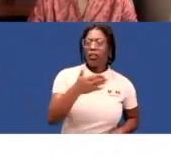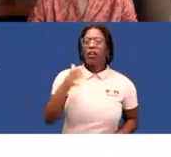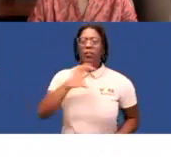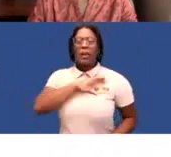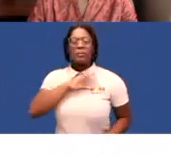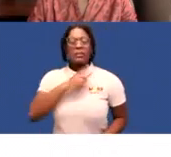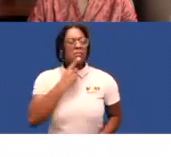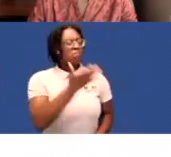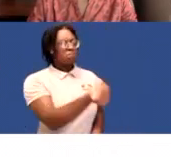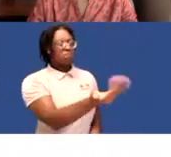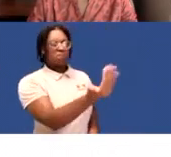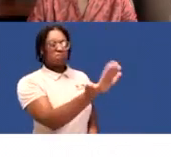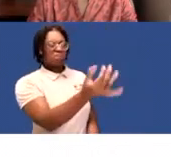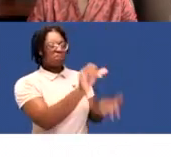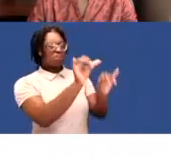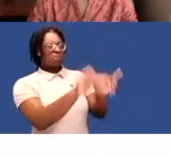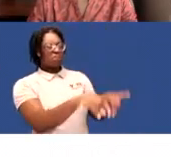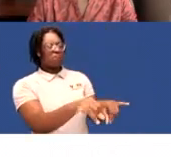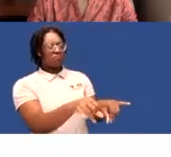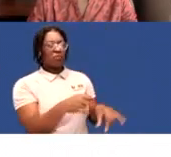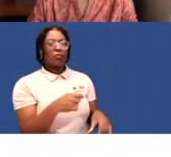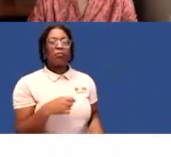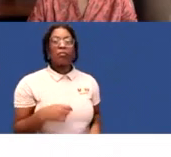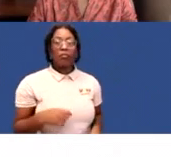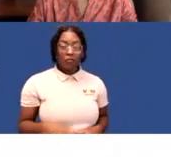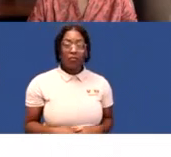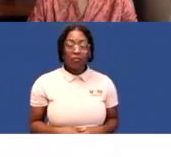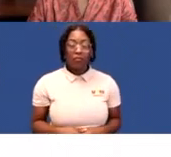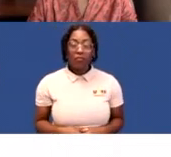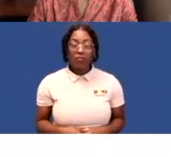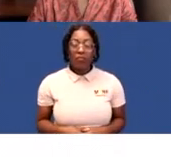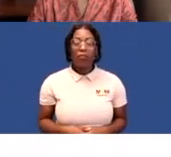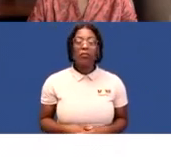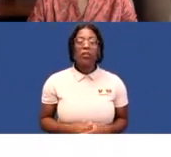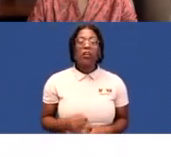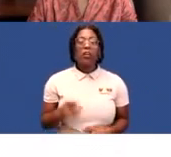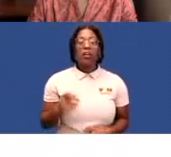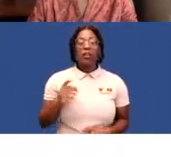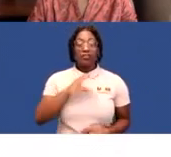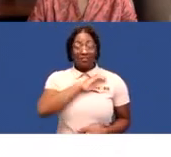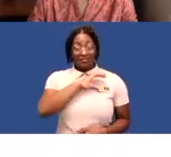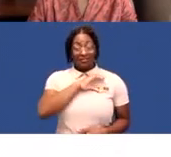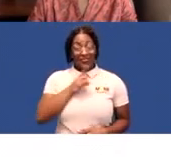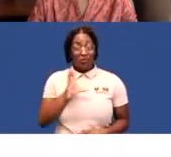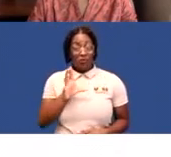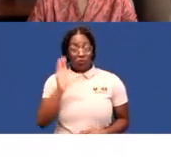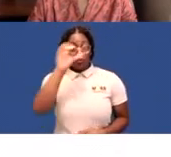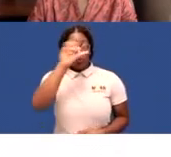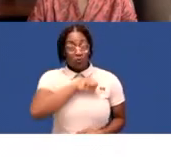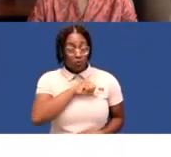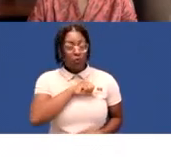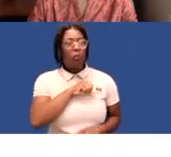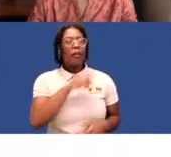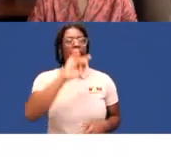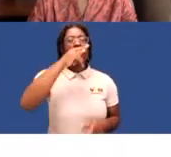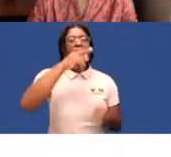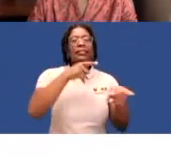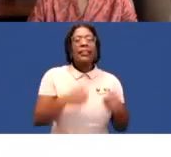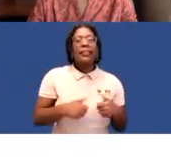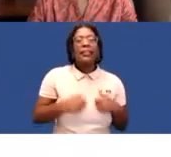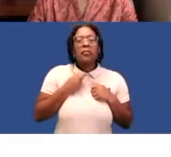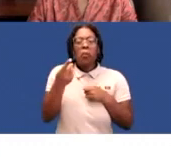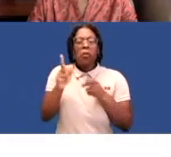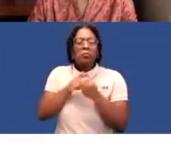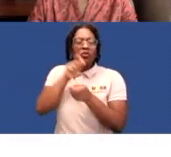a working-class urban town nearby, the police herded the youth in that direction. The pleas and